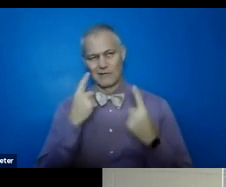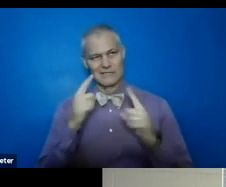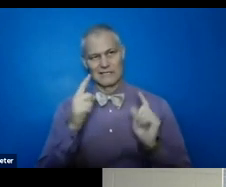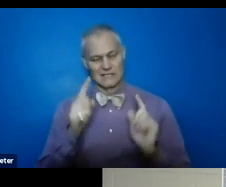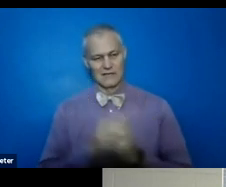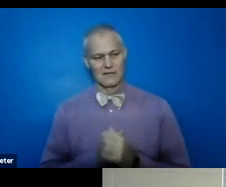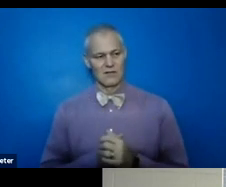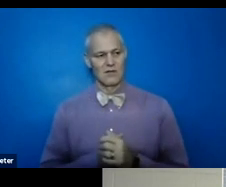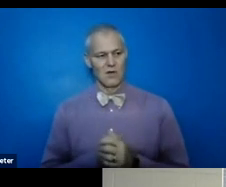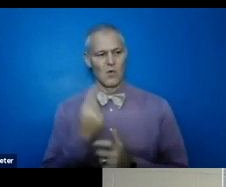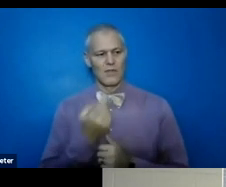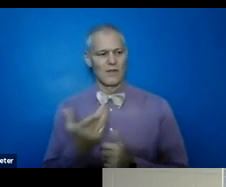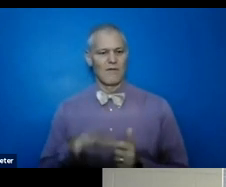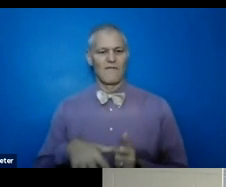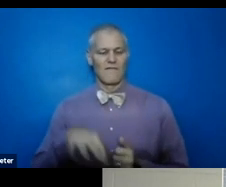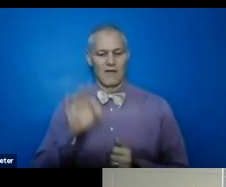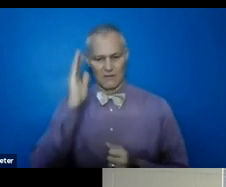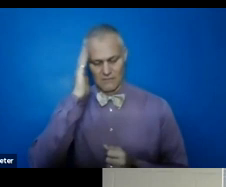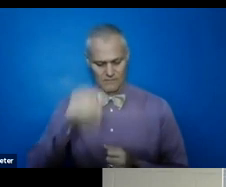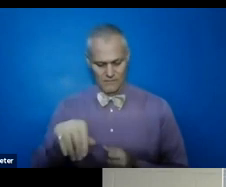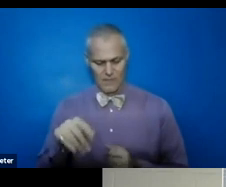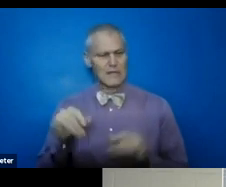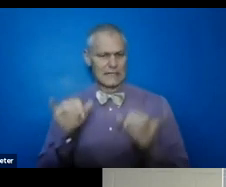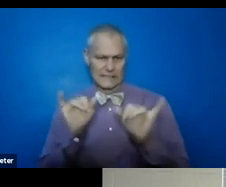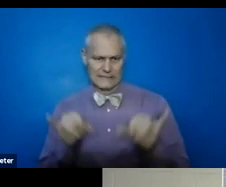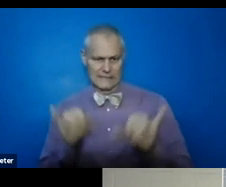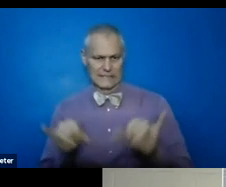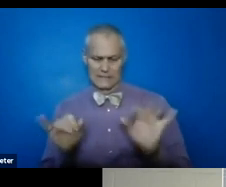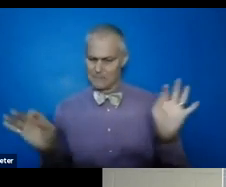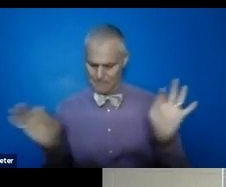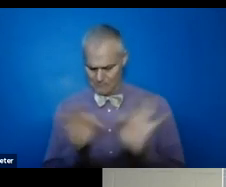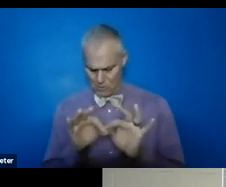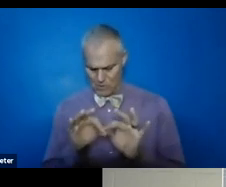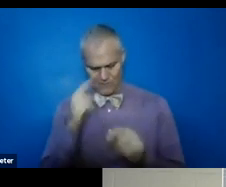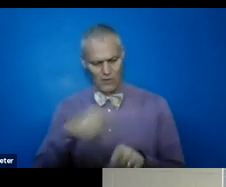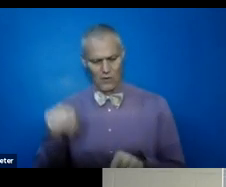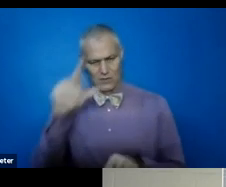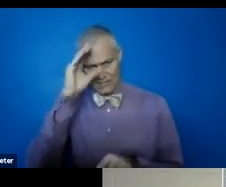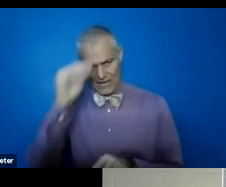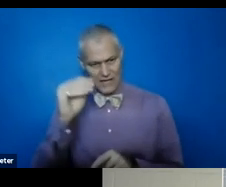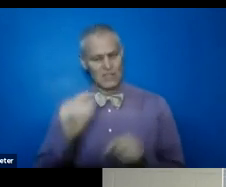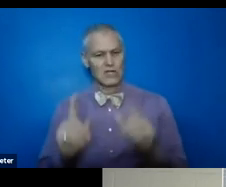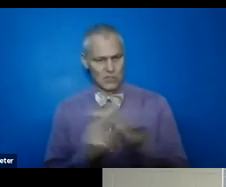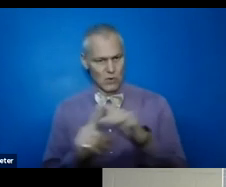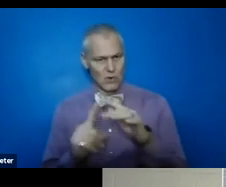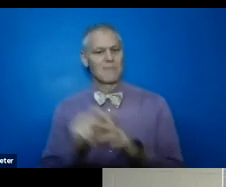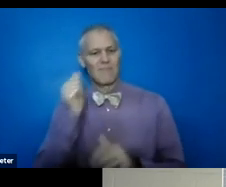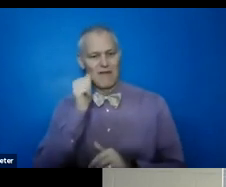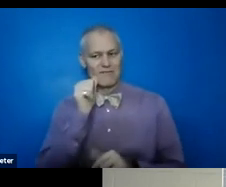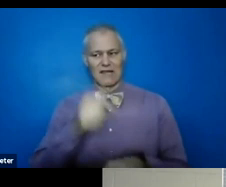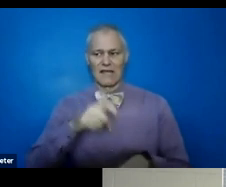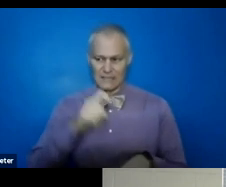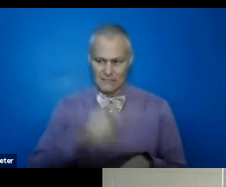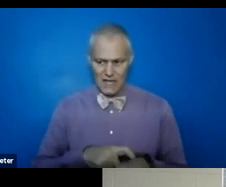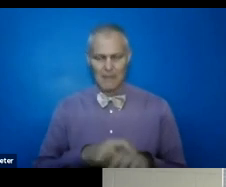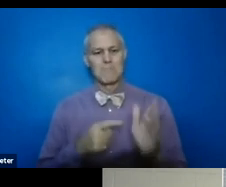we've found is that being really consistent is really, really important for our guys. like showing up every day, being on time,